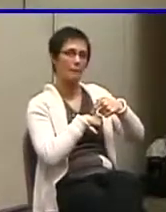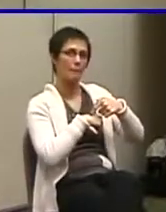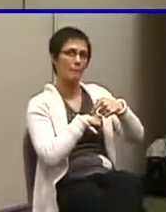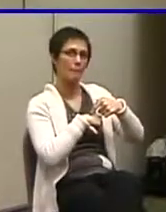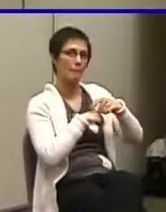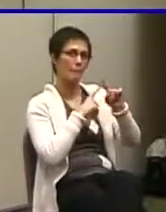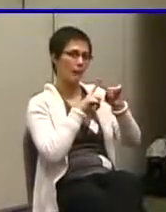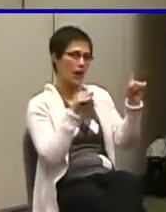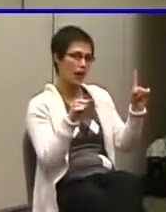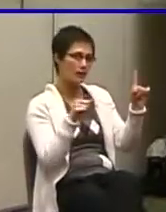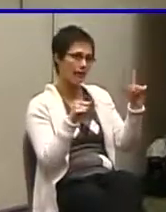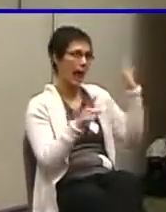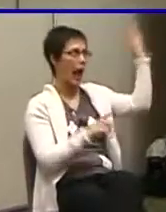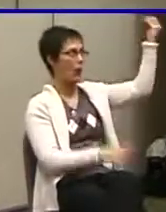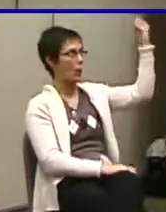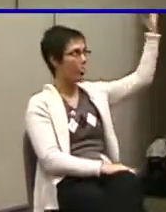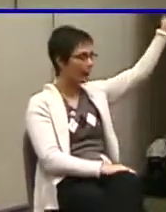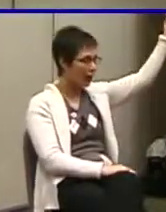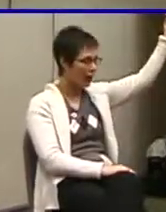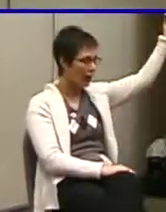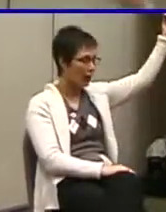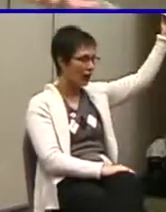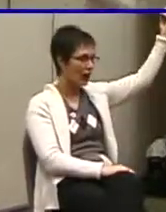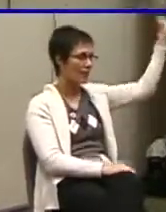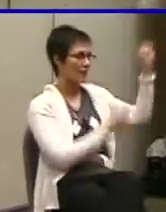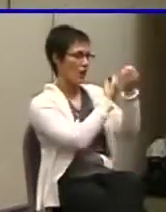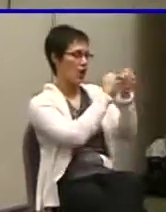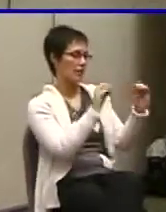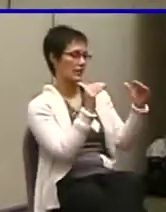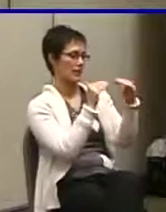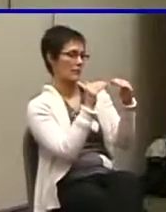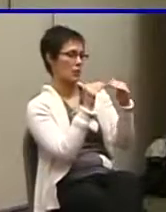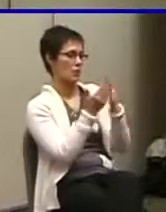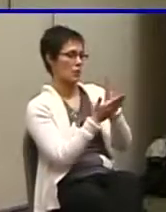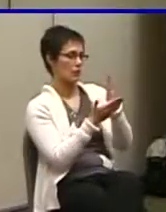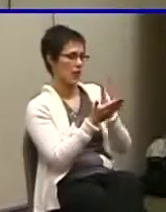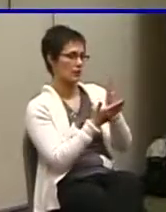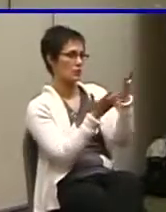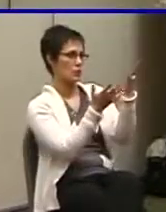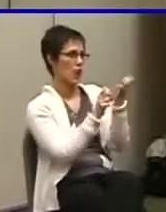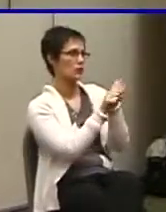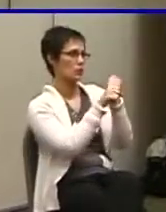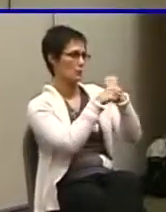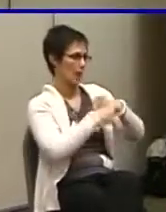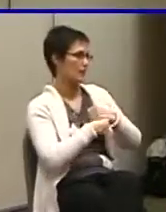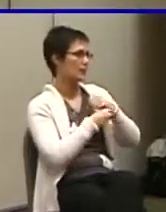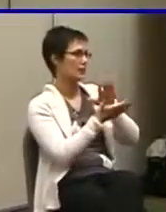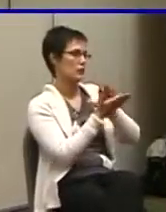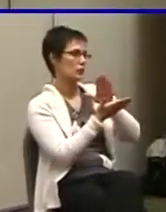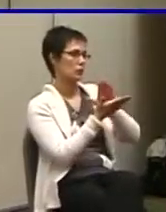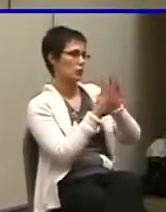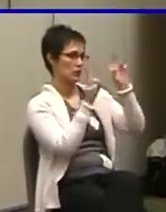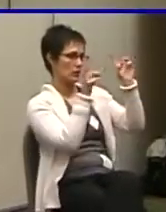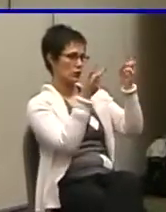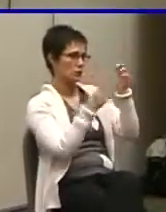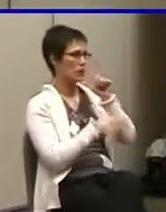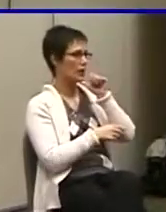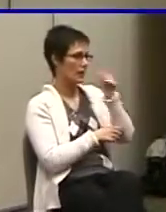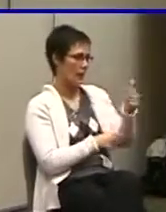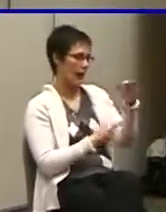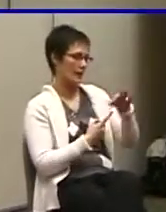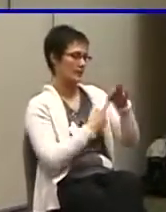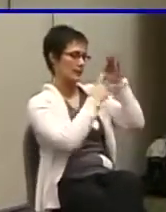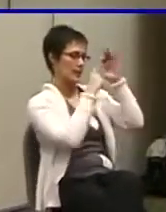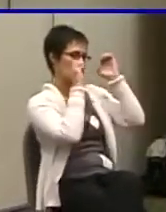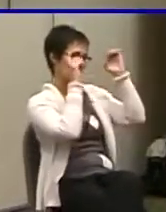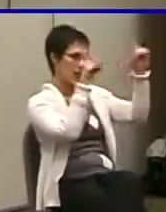there, is the idea that the Office of Equal Rights really wants to make this a school issue, not a special ed issue. They want to see